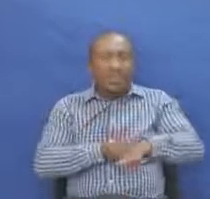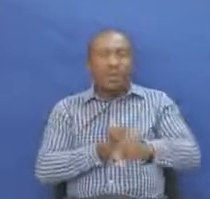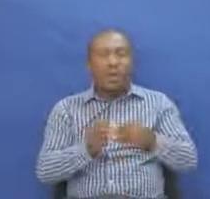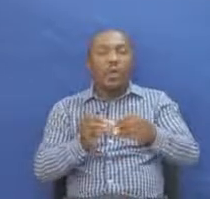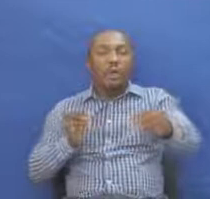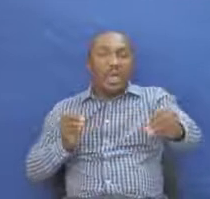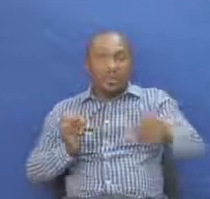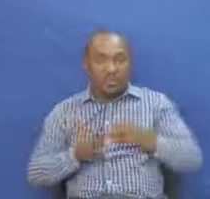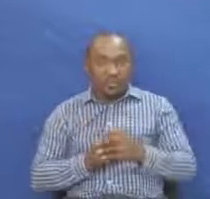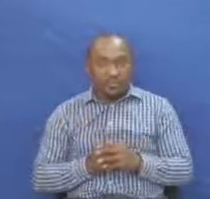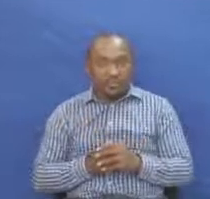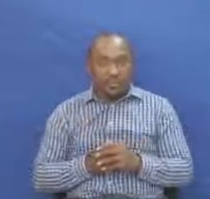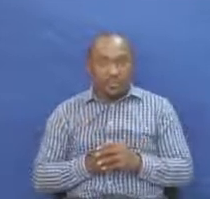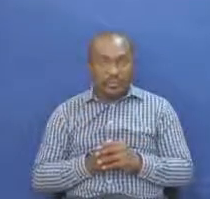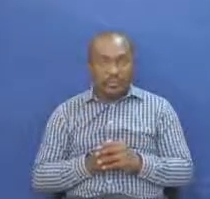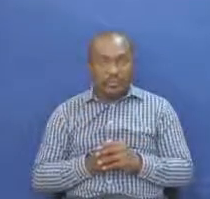occurs